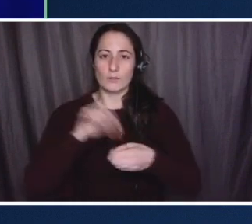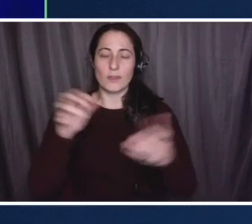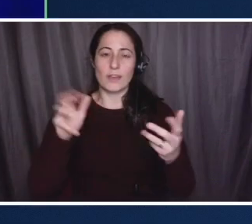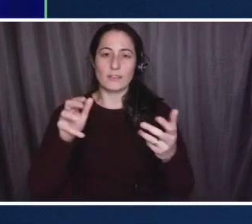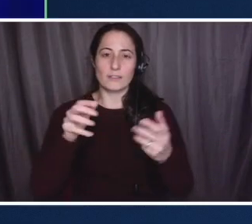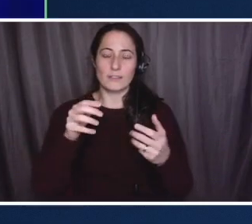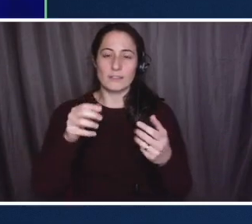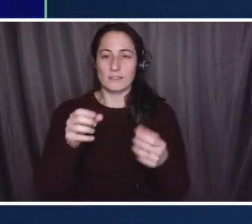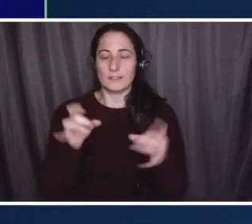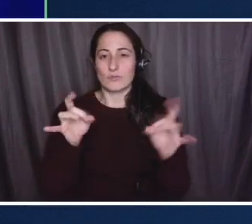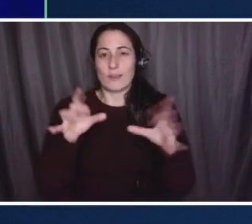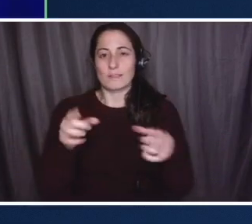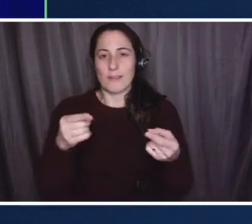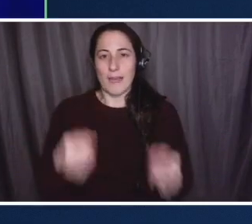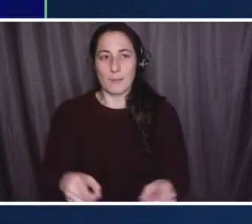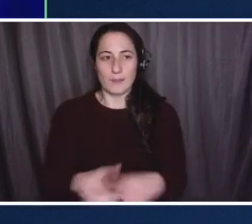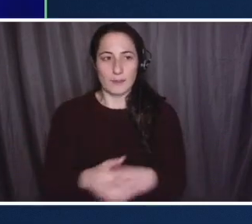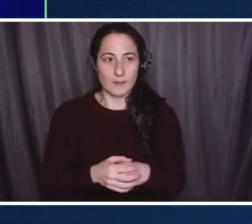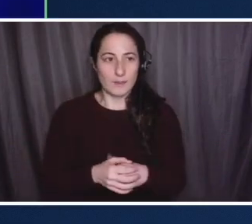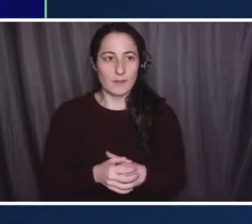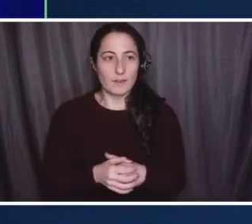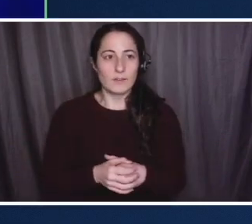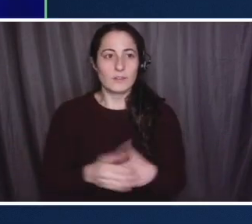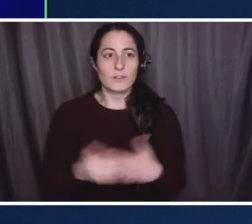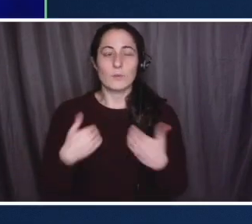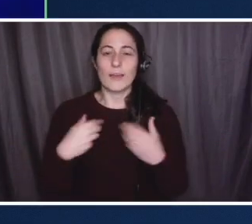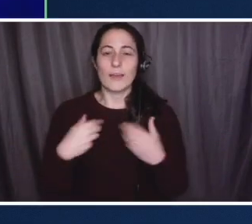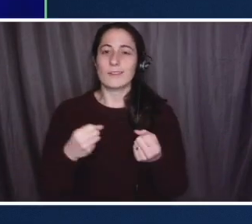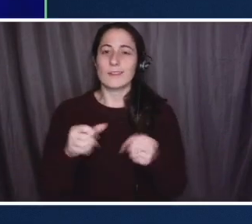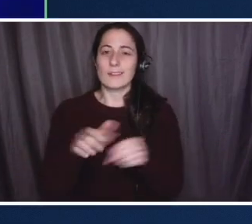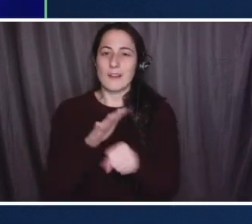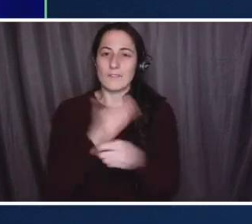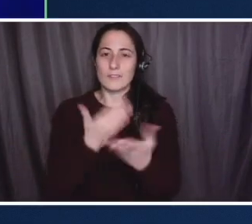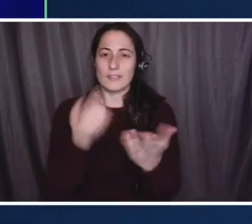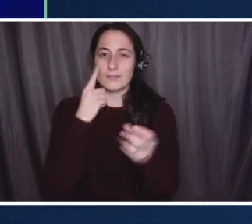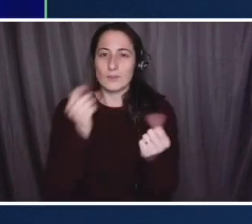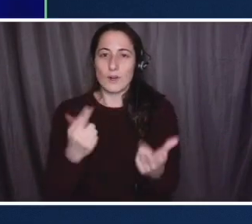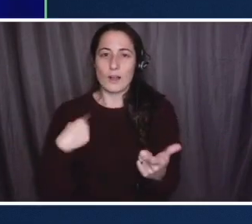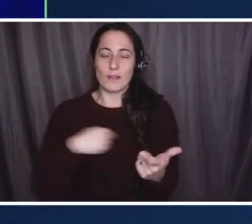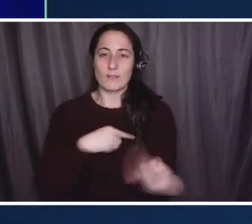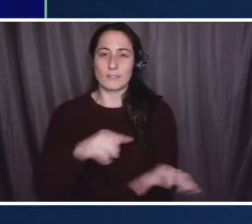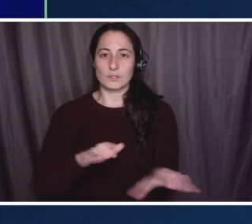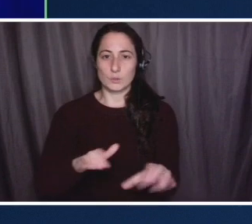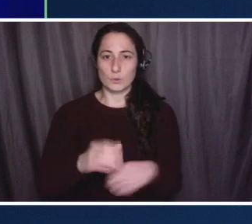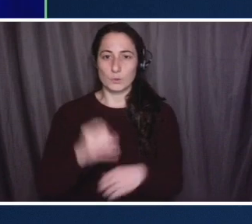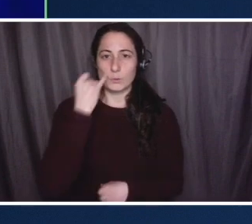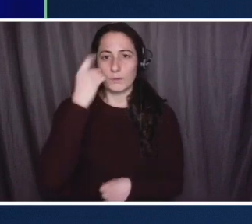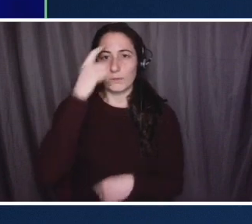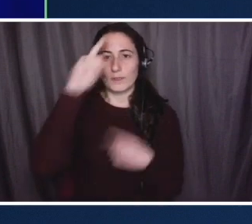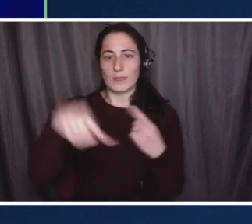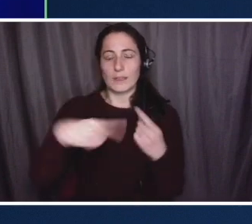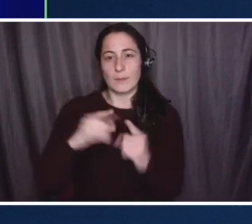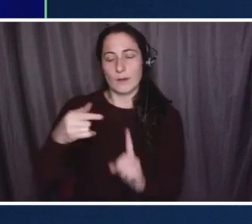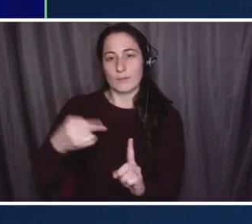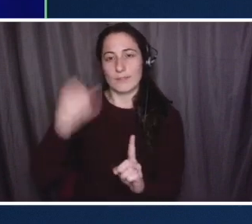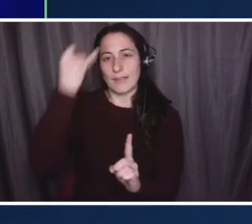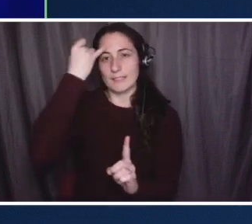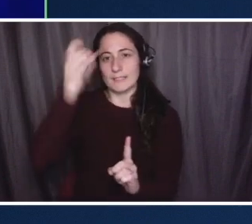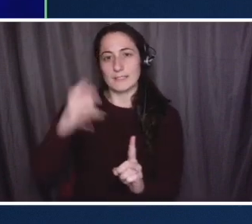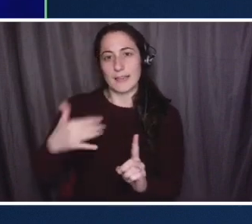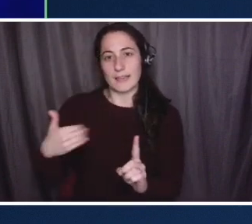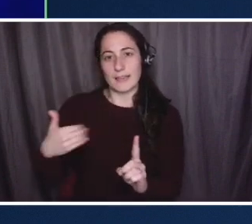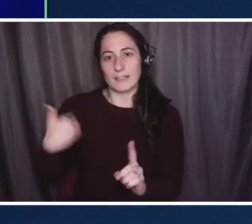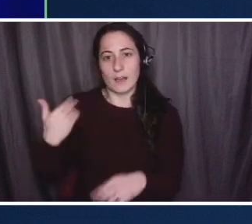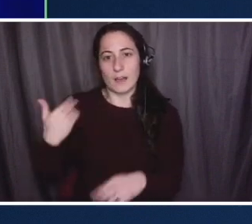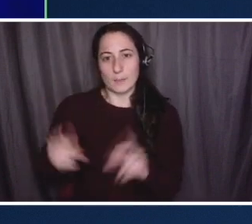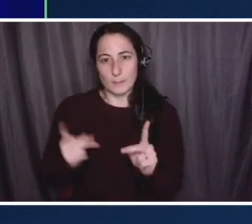are immense. So there's enough things for all of us to do, right? And when we think of the ideas that young people have been on the streets